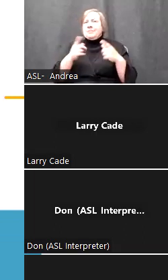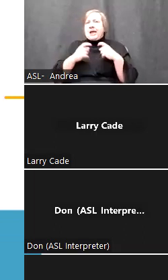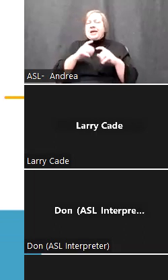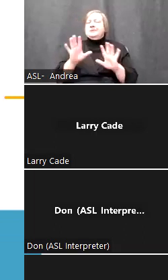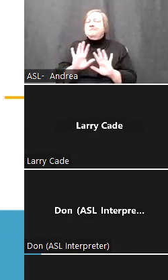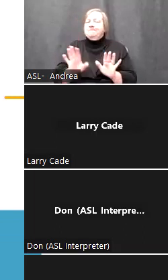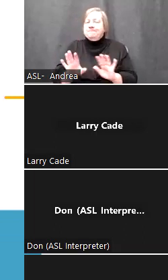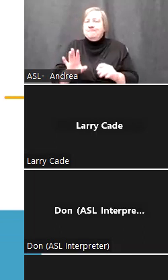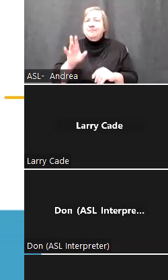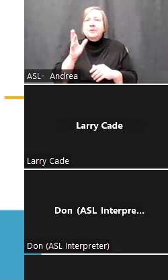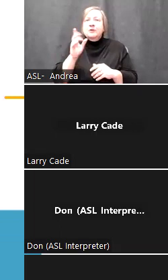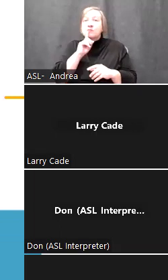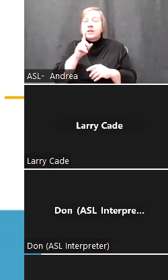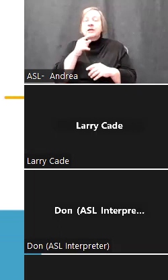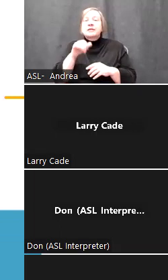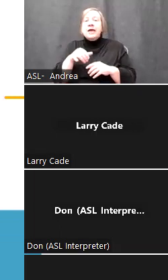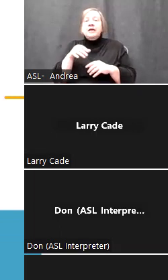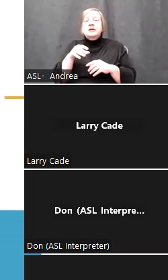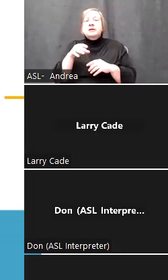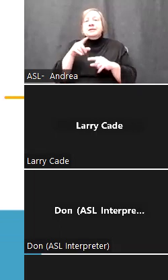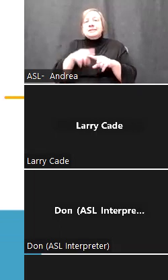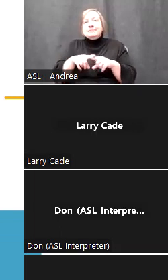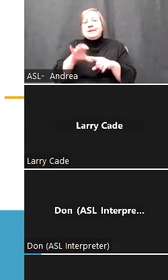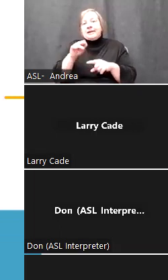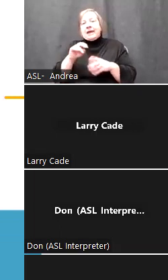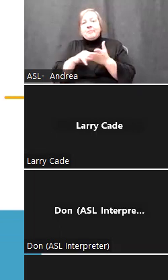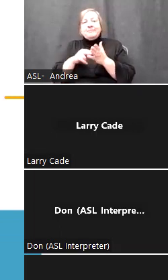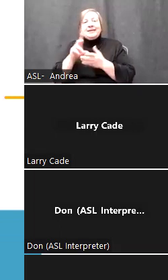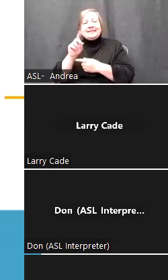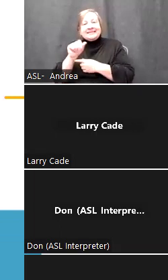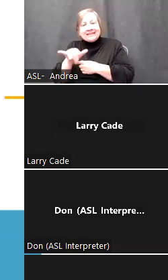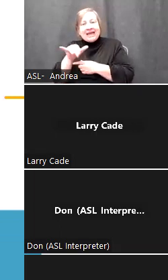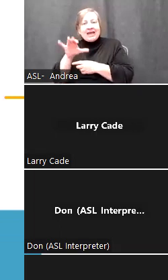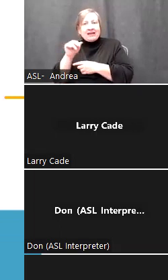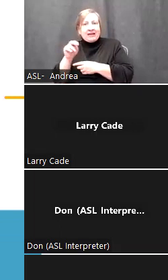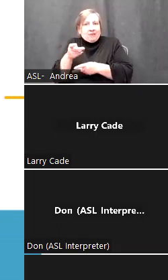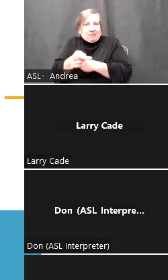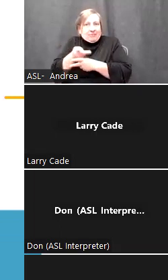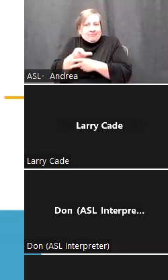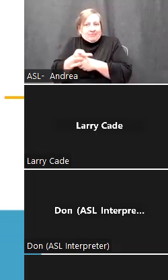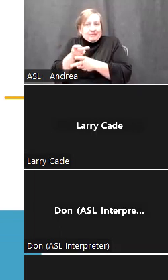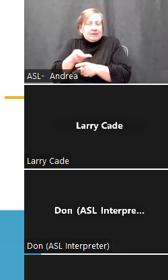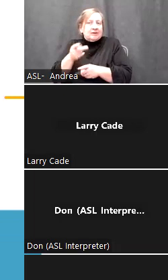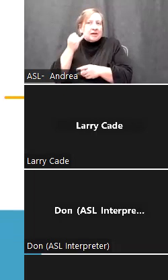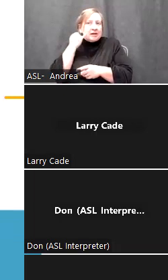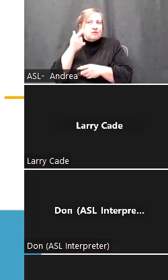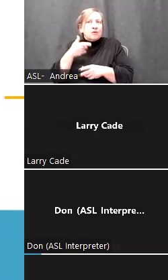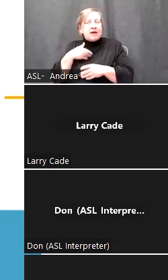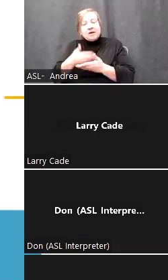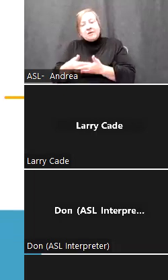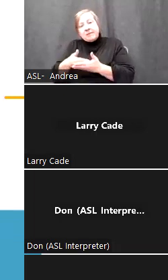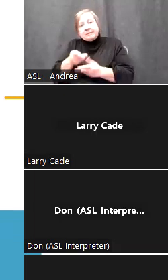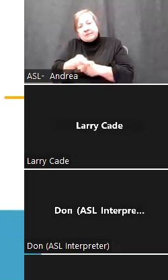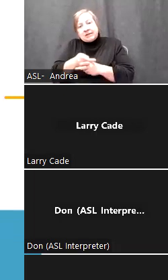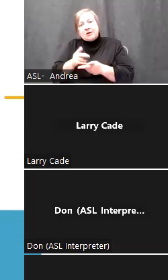it actually is it's dependent care as in daycare expenses. So if you have a babysitter or